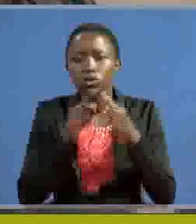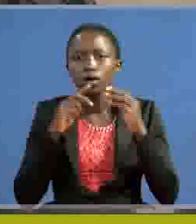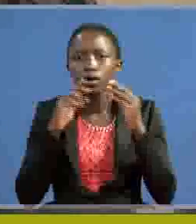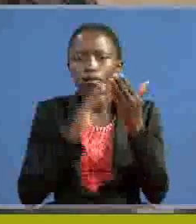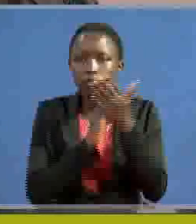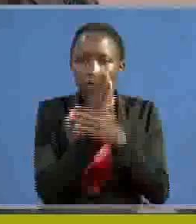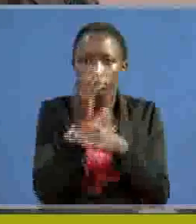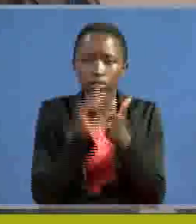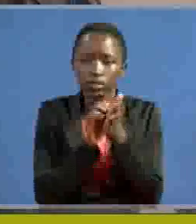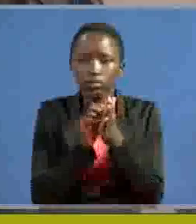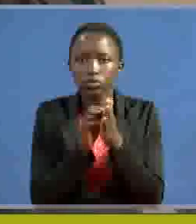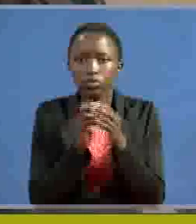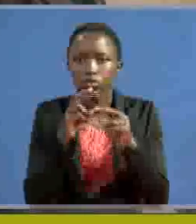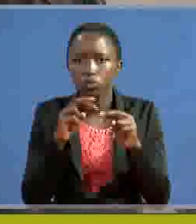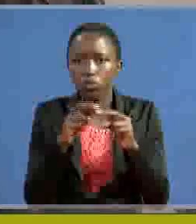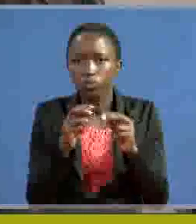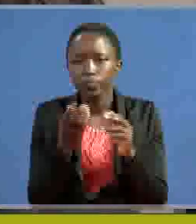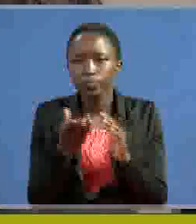Kenya